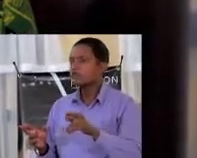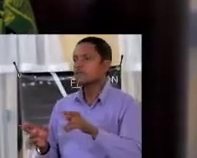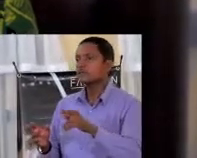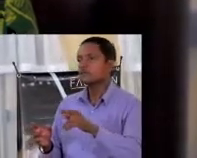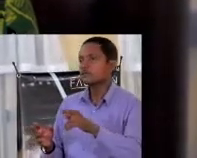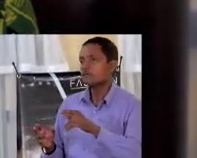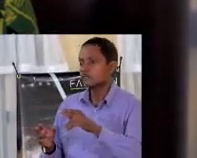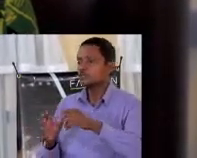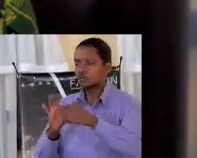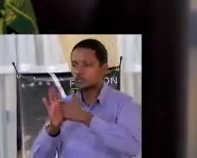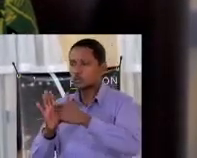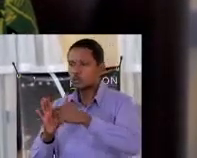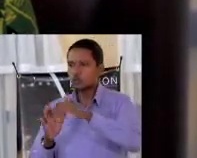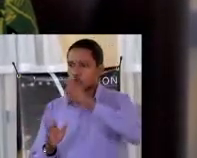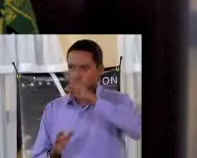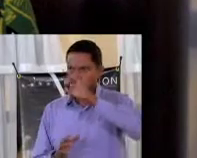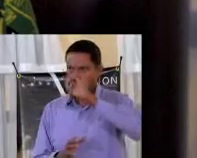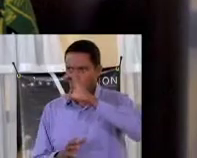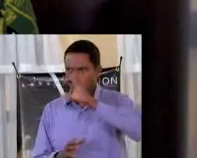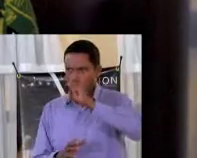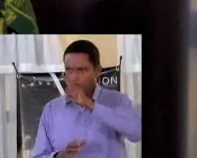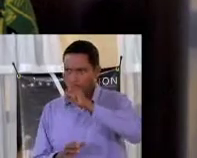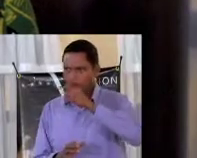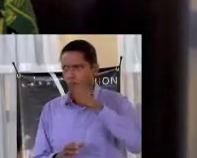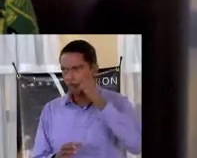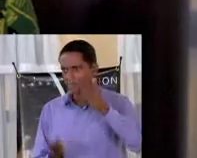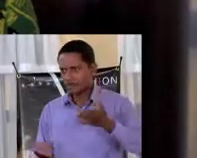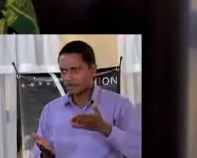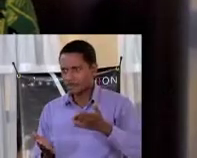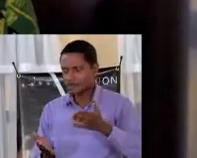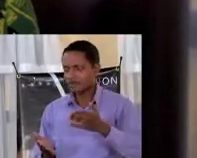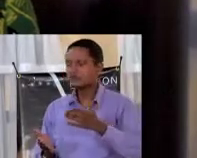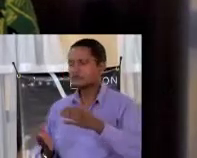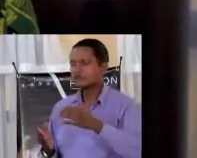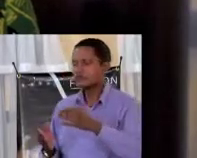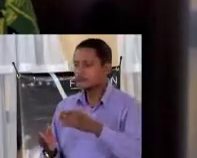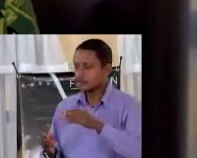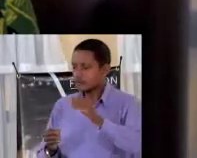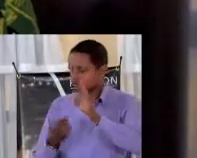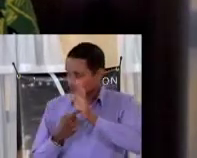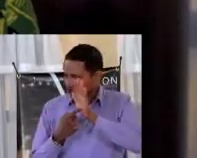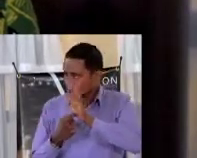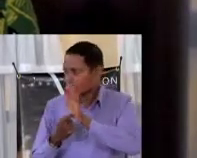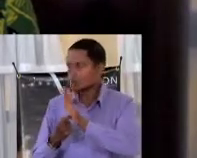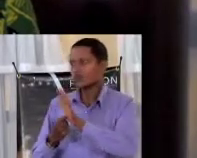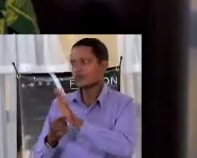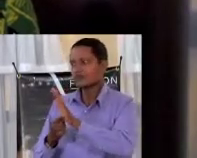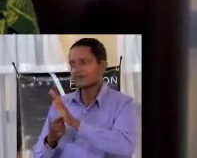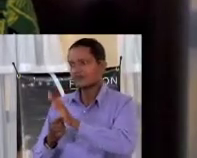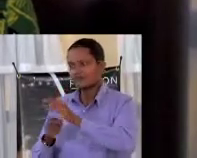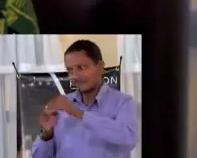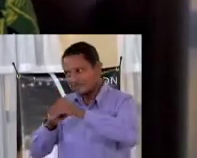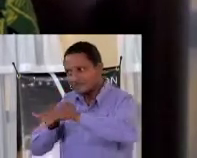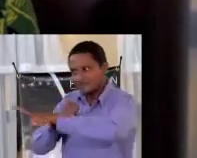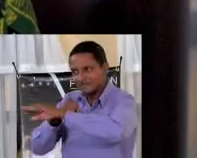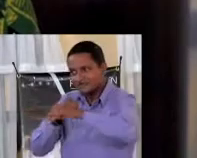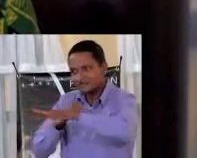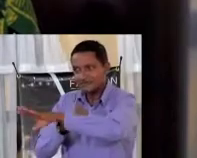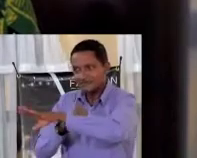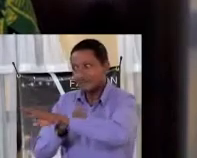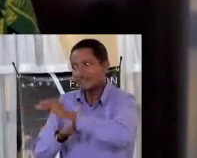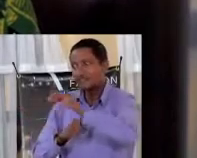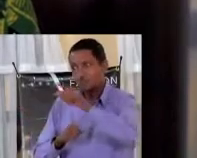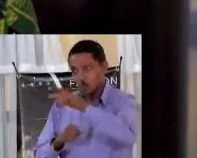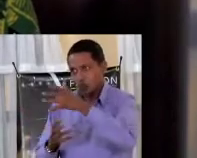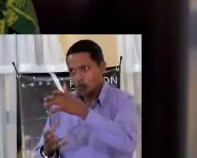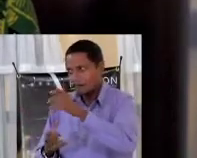local presence in the market. Some form of presence in the local market. That's the market that you are trying to attract or